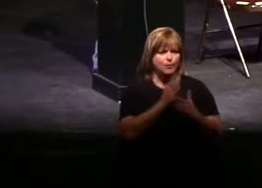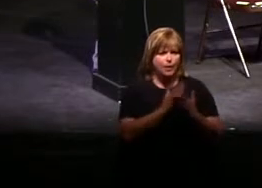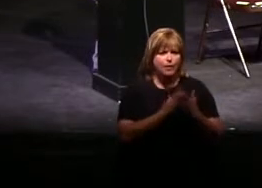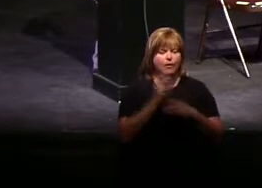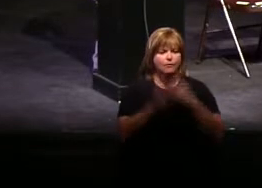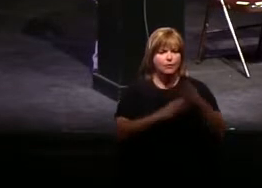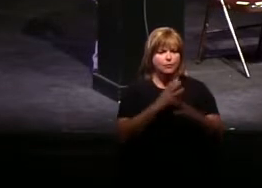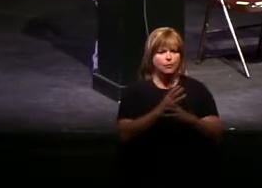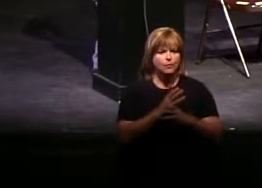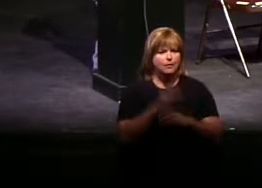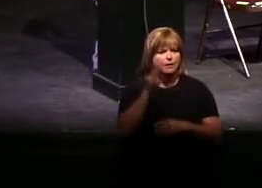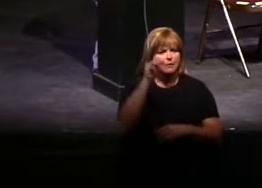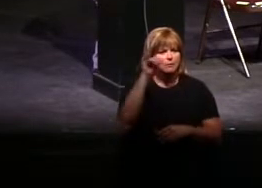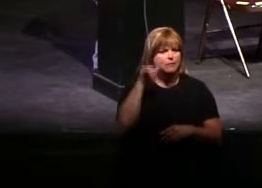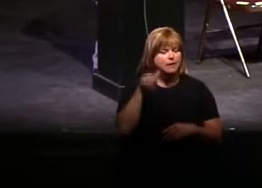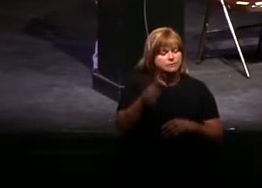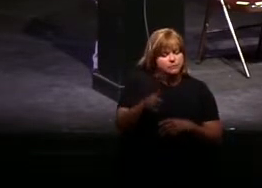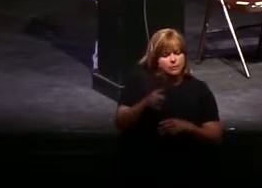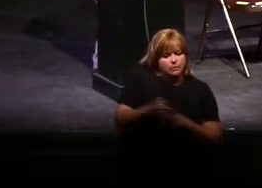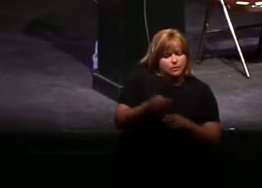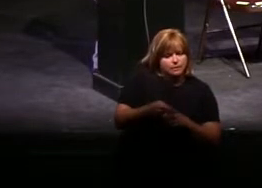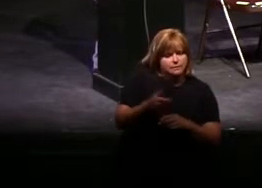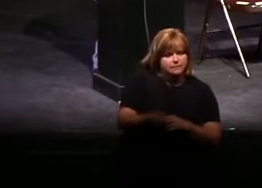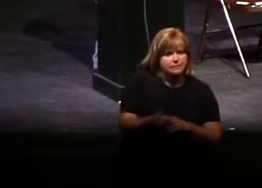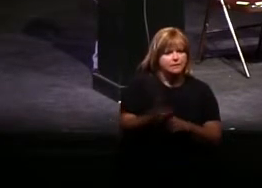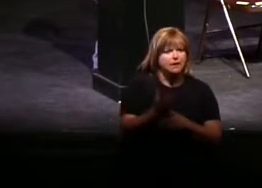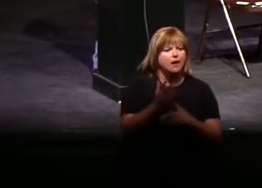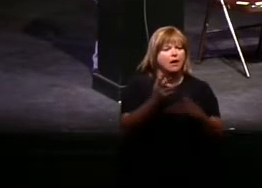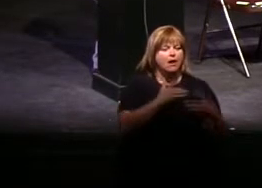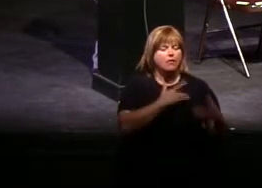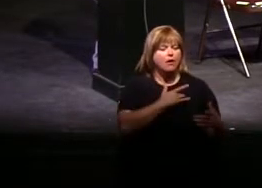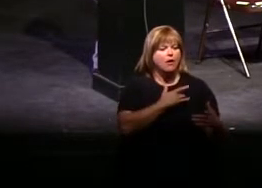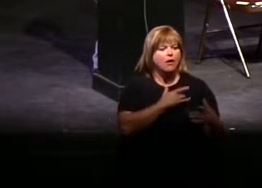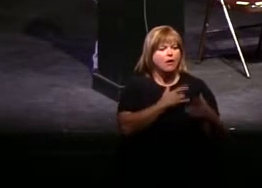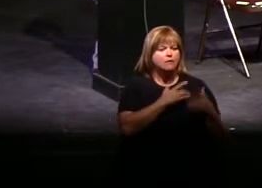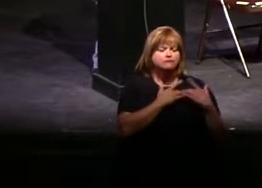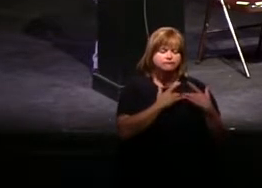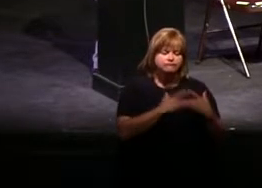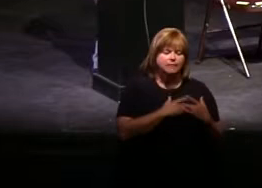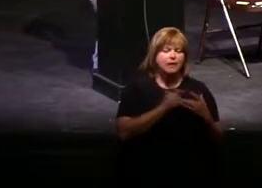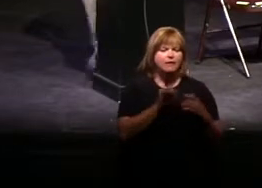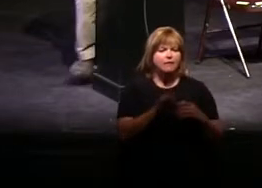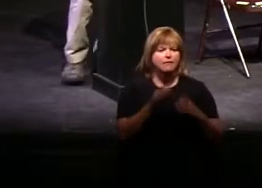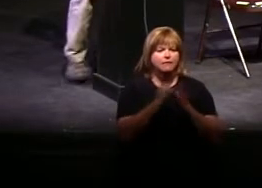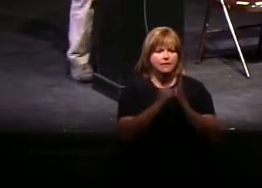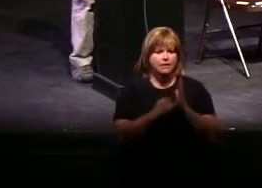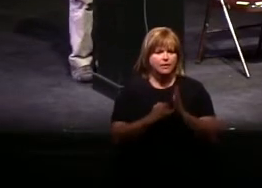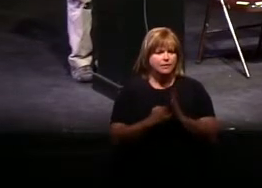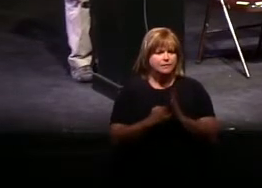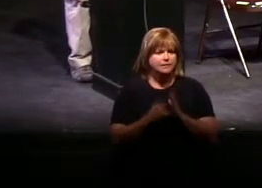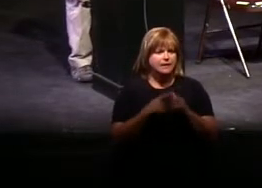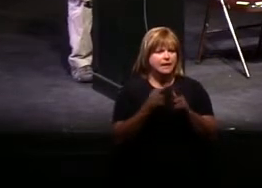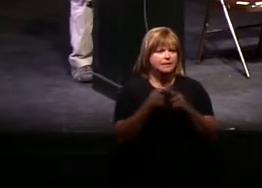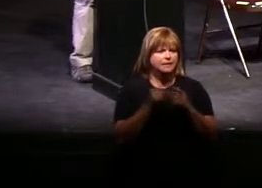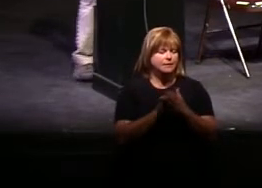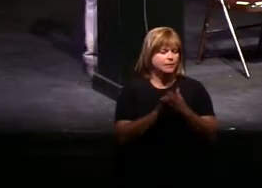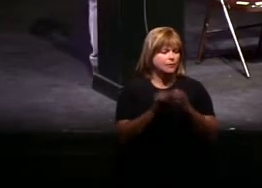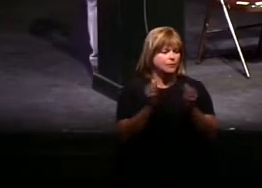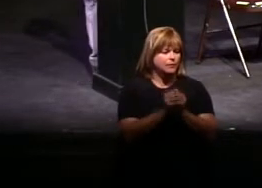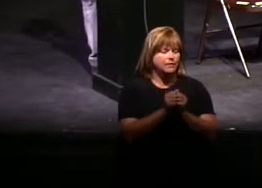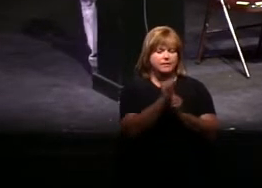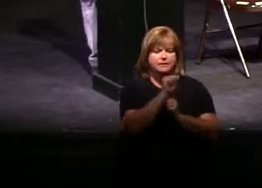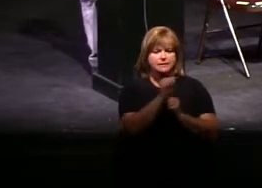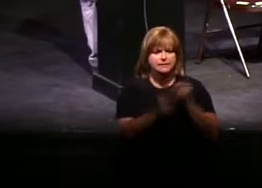Moscow actually calls itself Heart of the Arts and is a locale brimming with artistically inclined people of